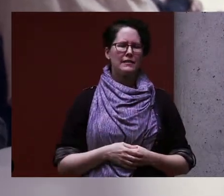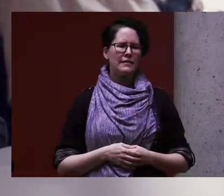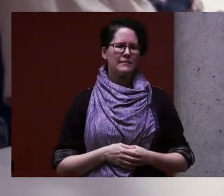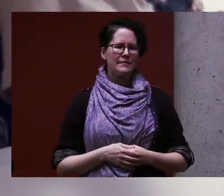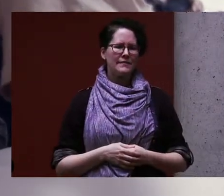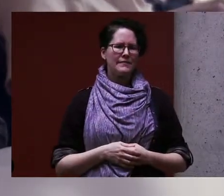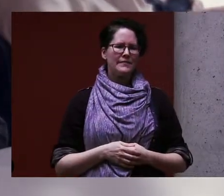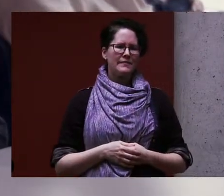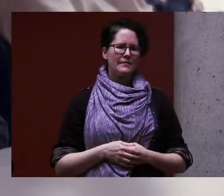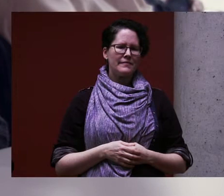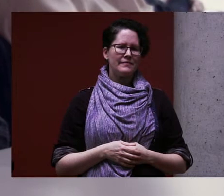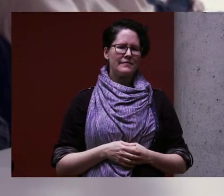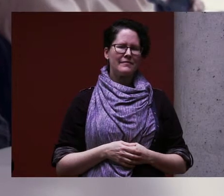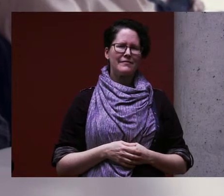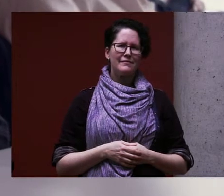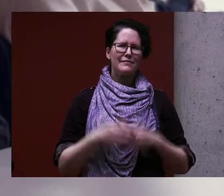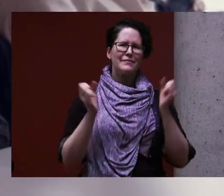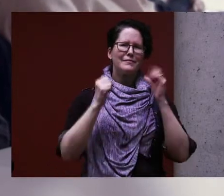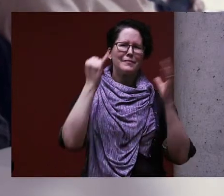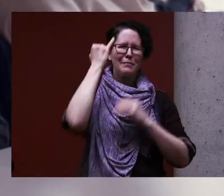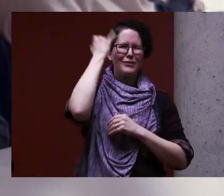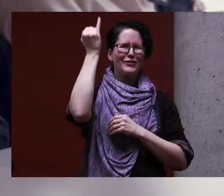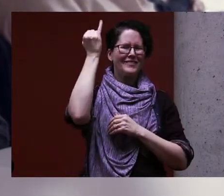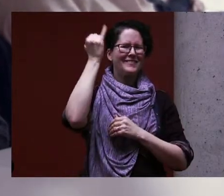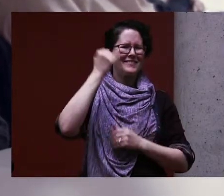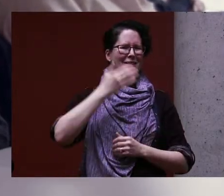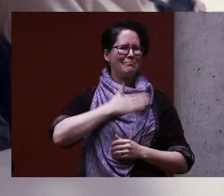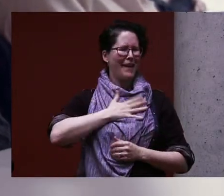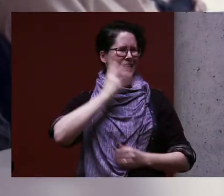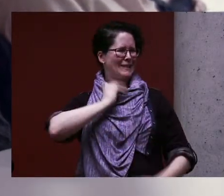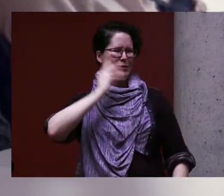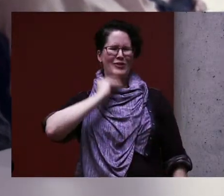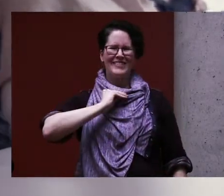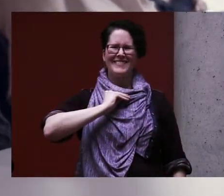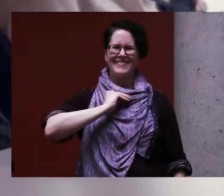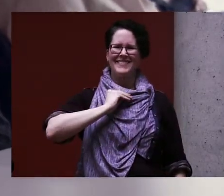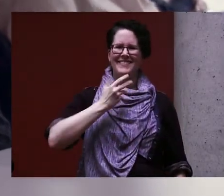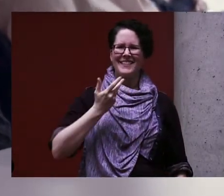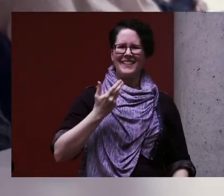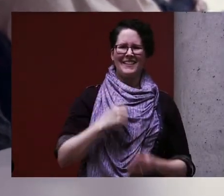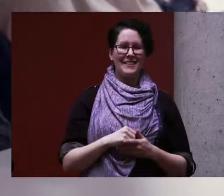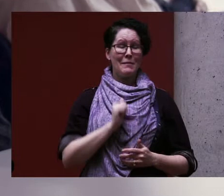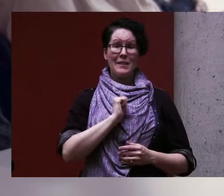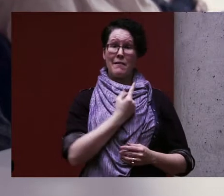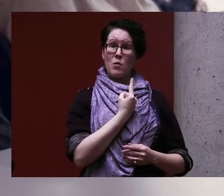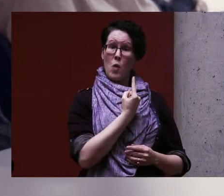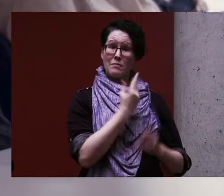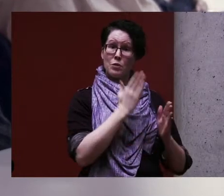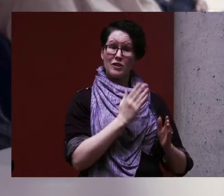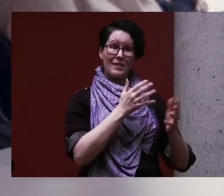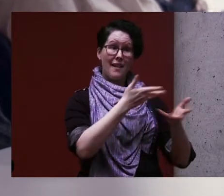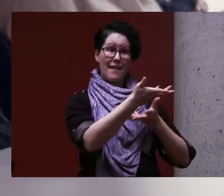However, if you put yourself in our shoes, we live with not one,